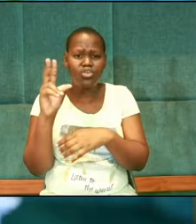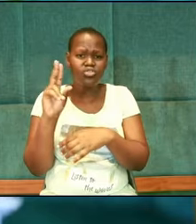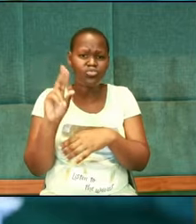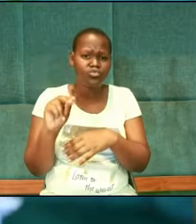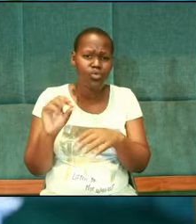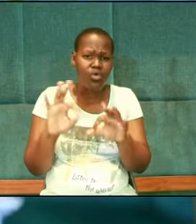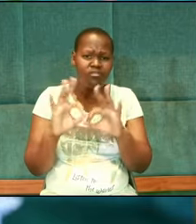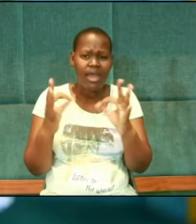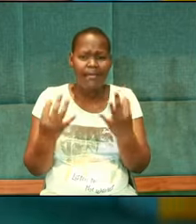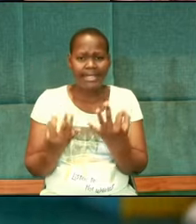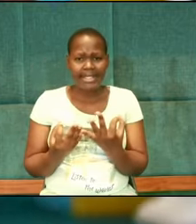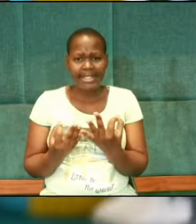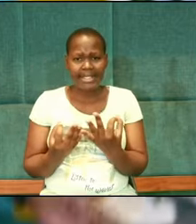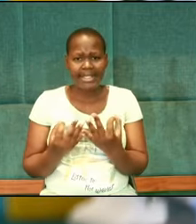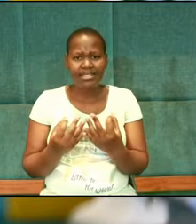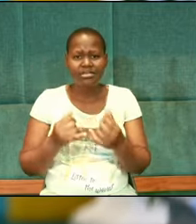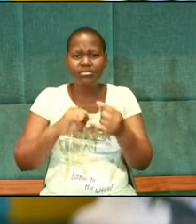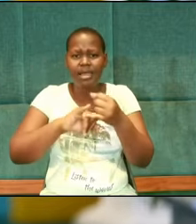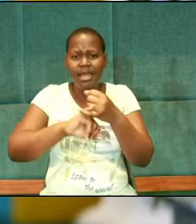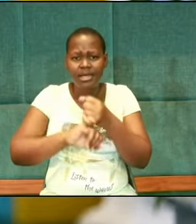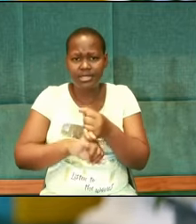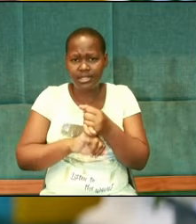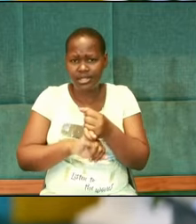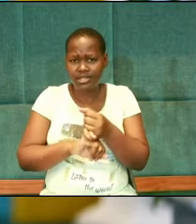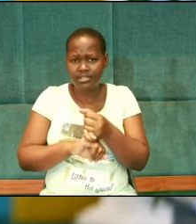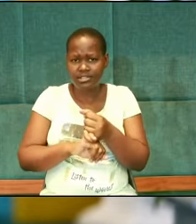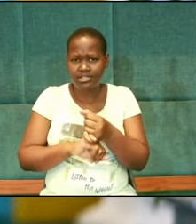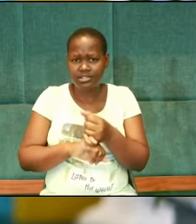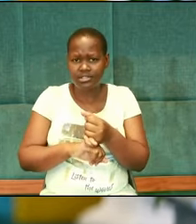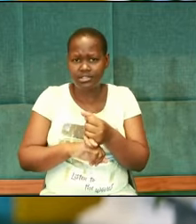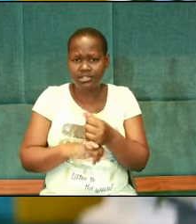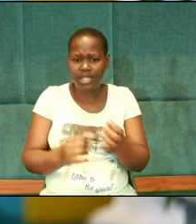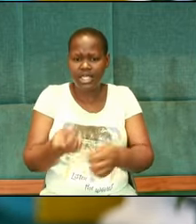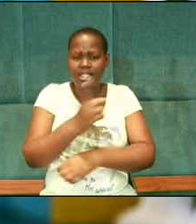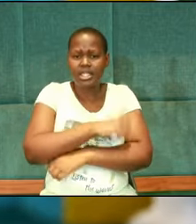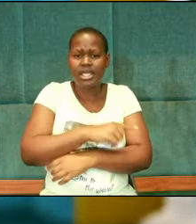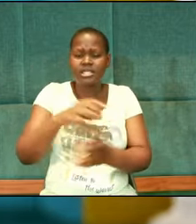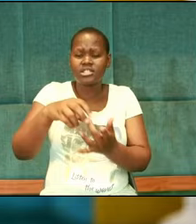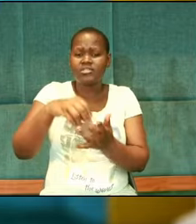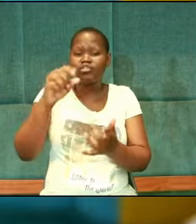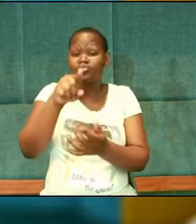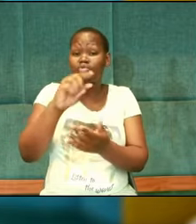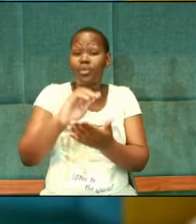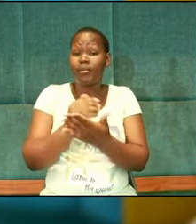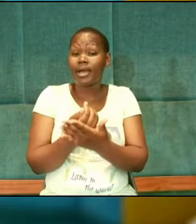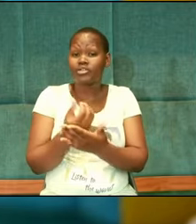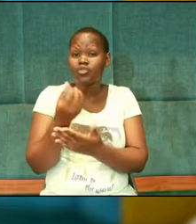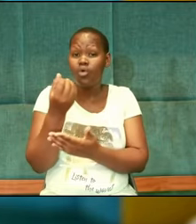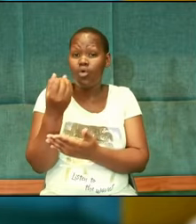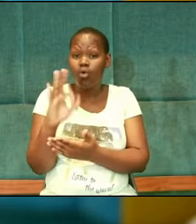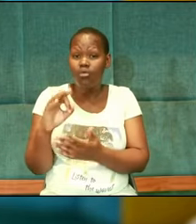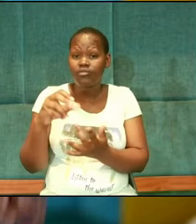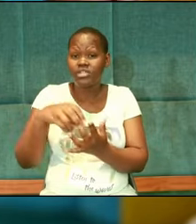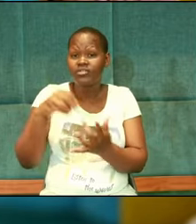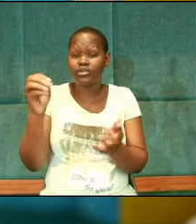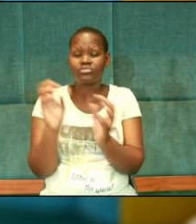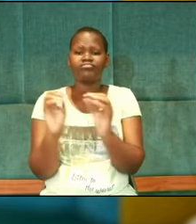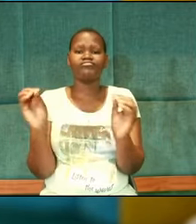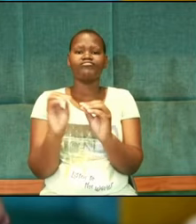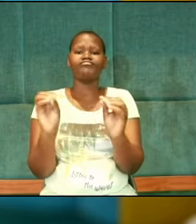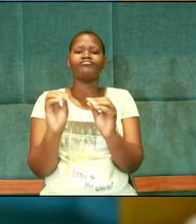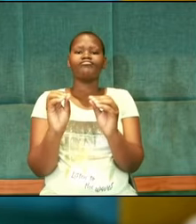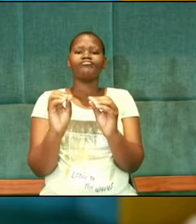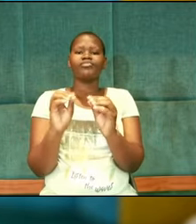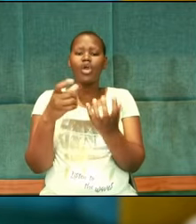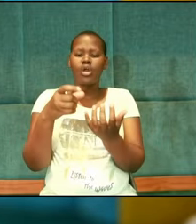married. If they don't fulfill the basis for divorce, don't be part of the divorce. Walk out. It's their